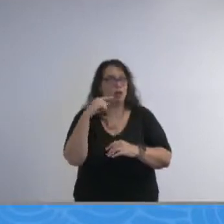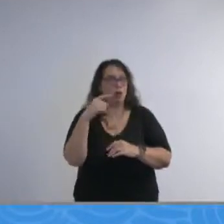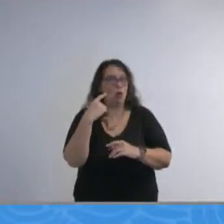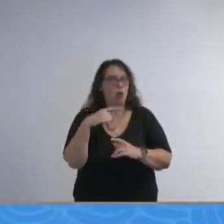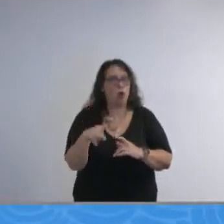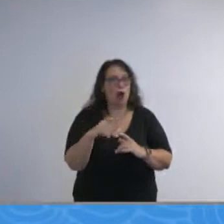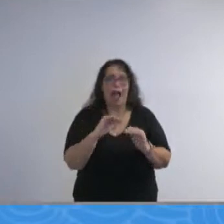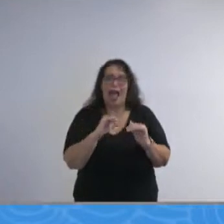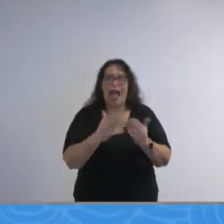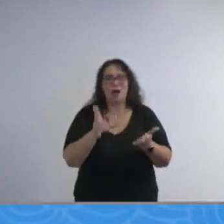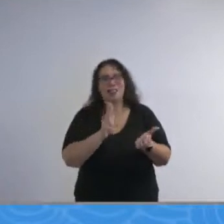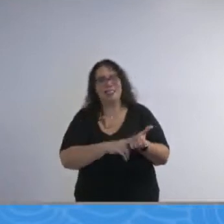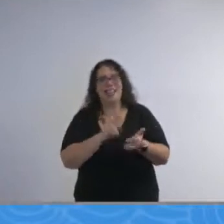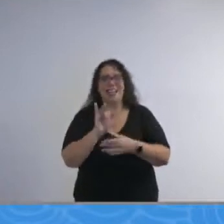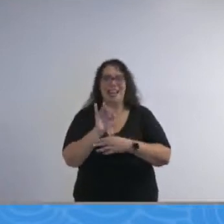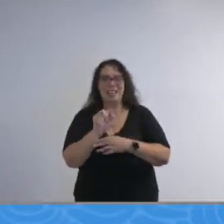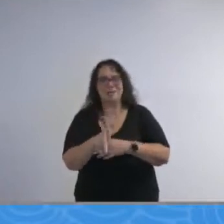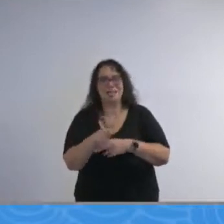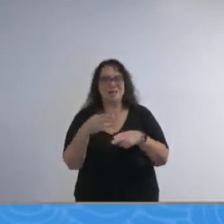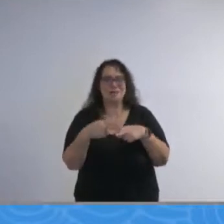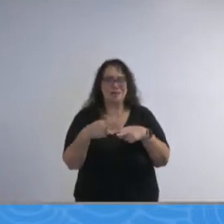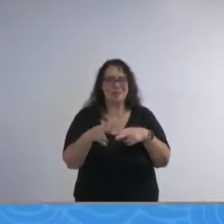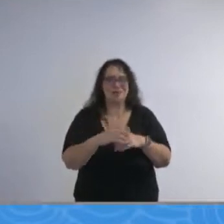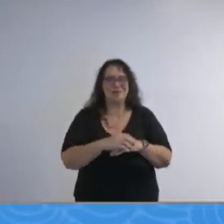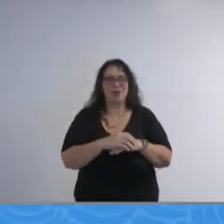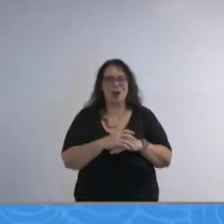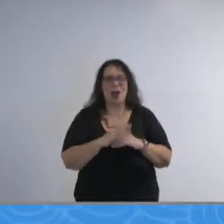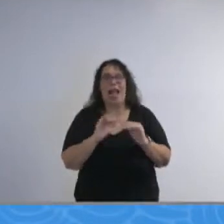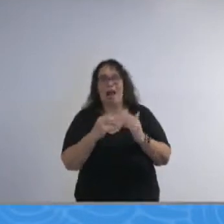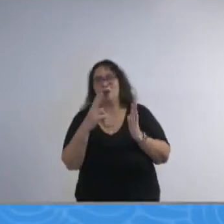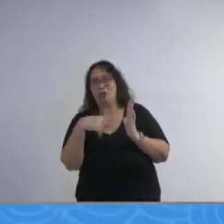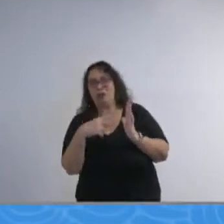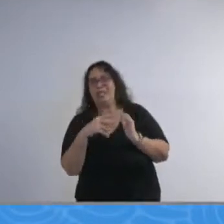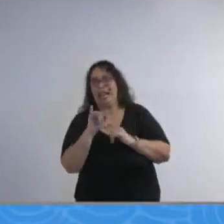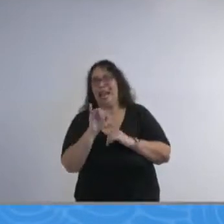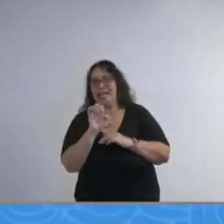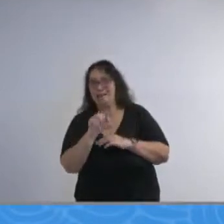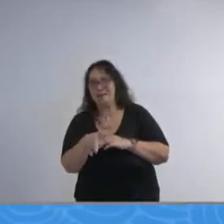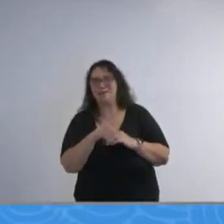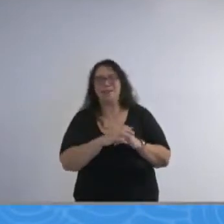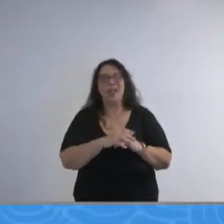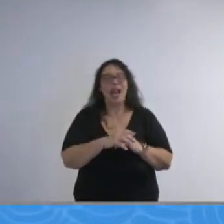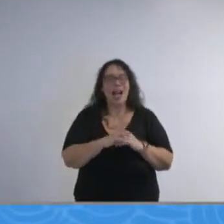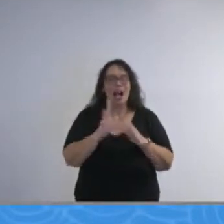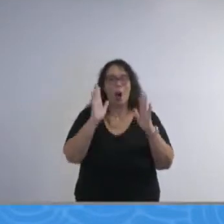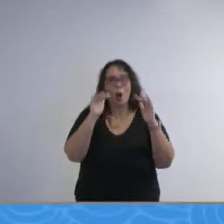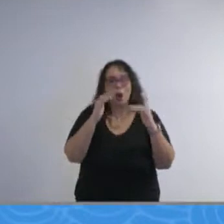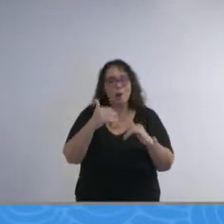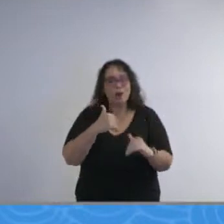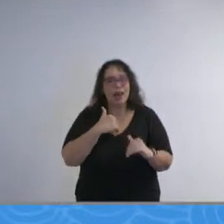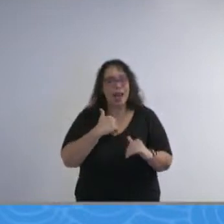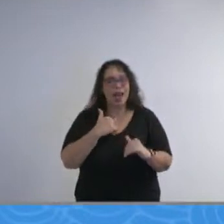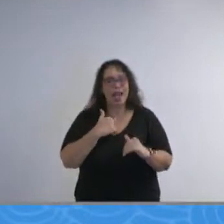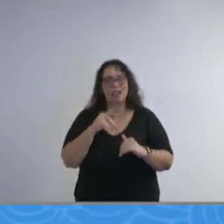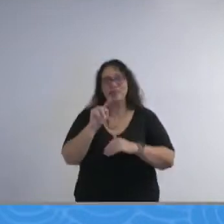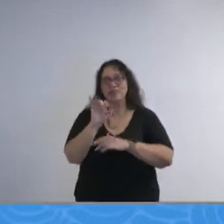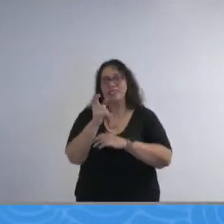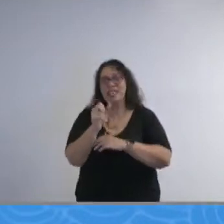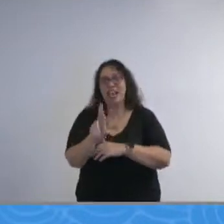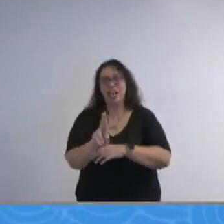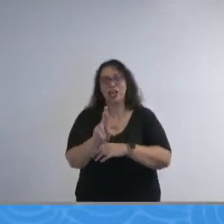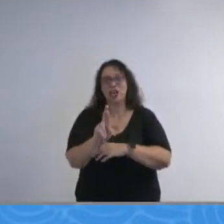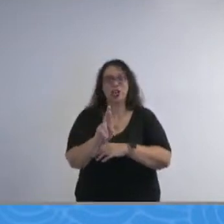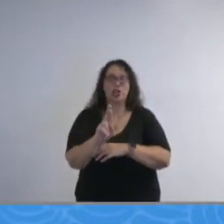to how to sign an IEP, how to read and sign an IEP. We are hoping to have a Tiger Town